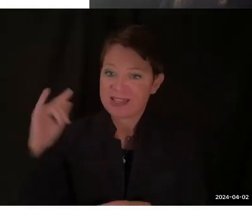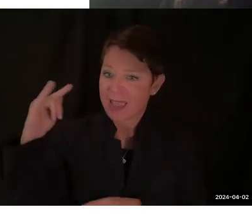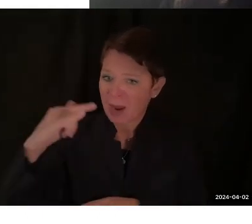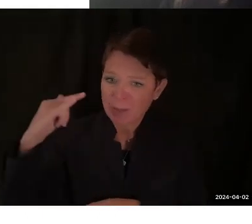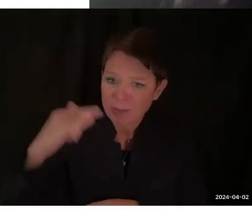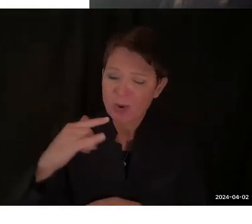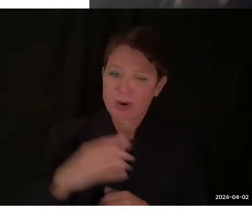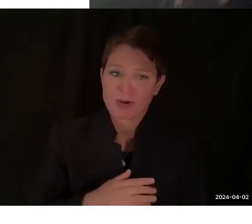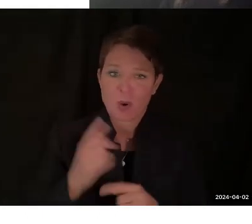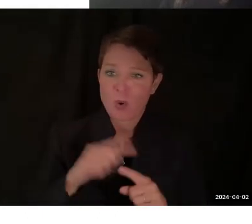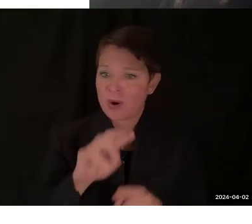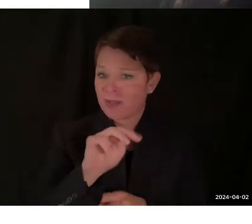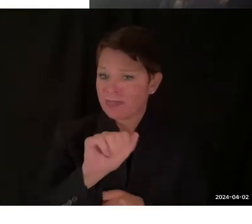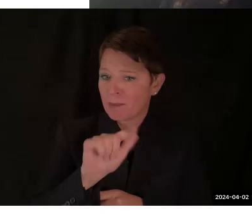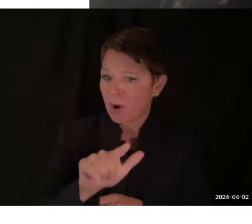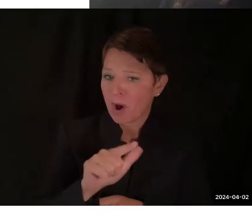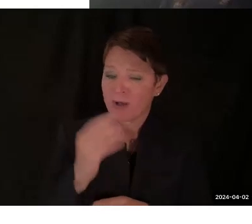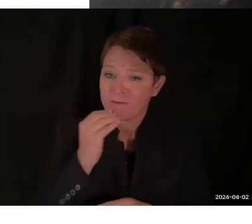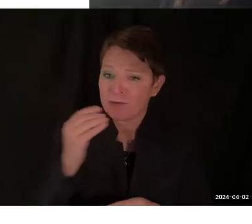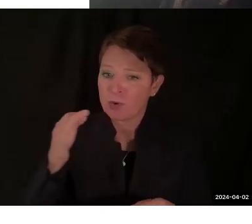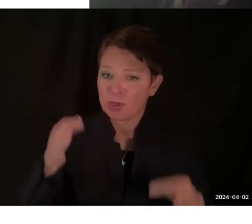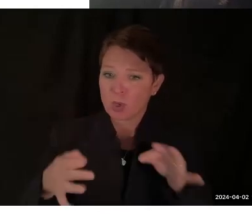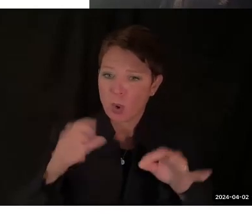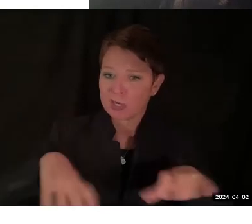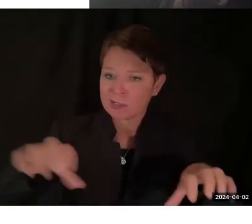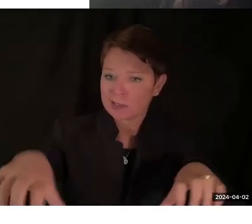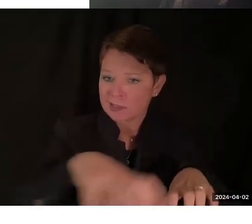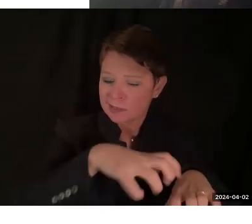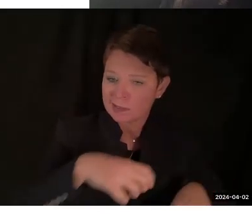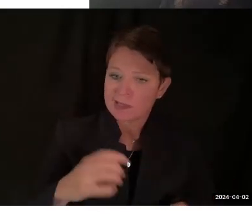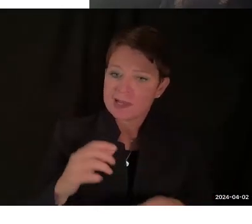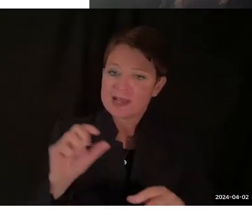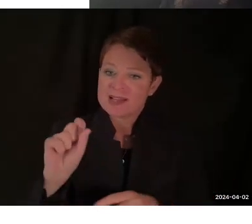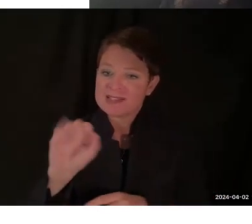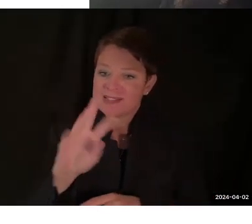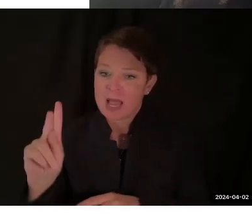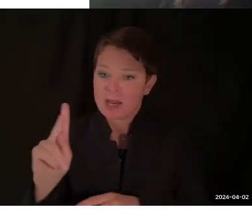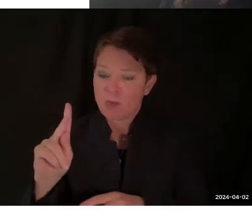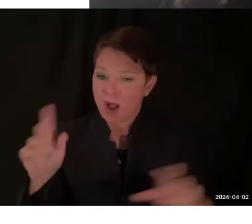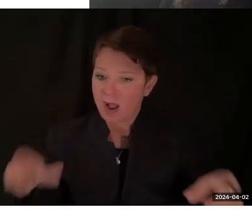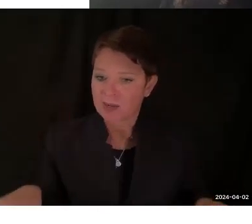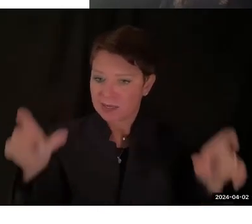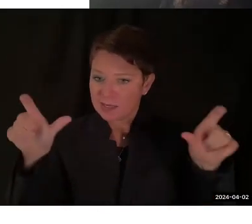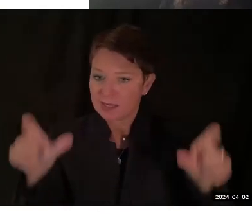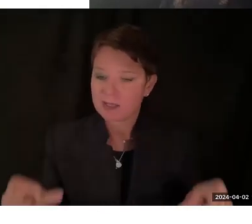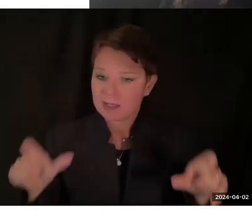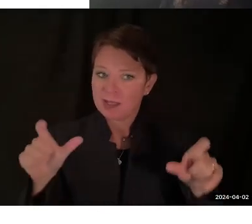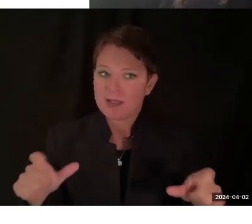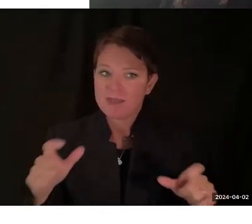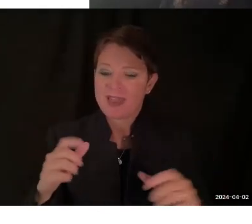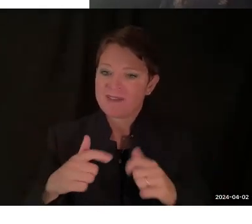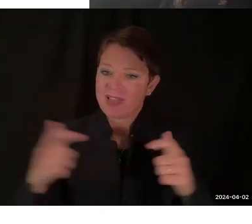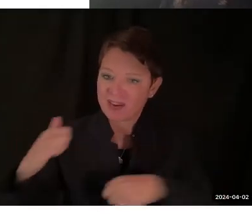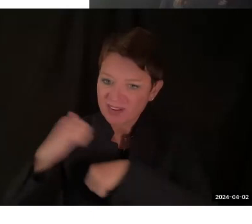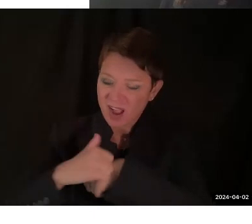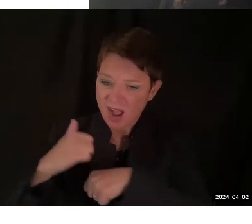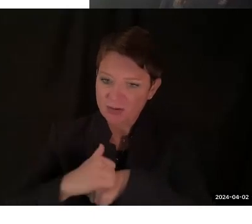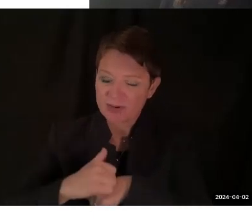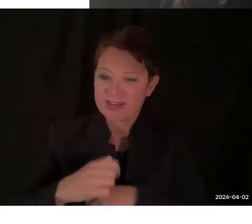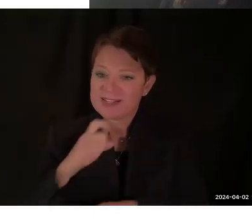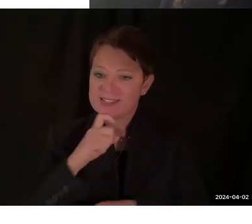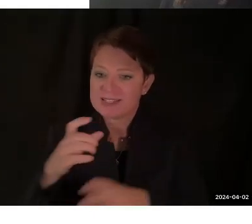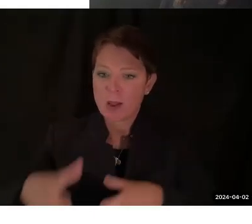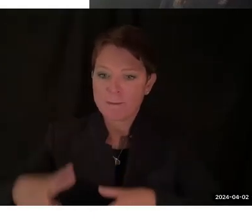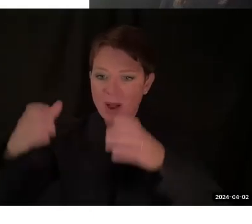airport or at the mall food court. The sidewalk renderings, they have an expanse of concrete and steel bollards, and they